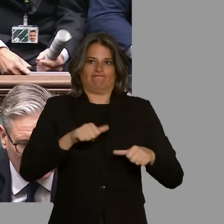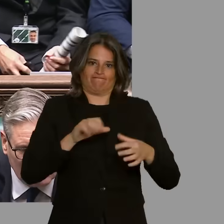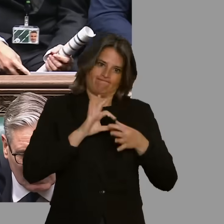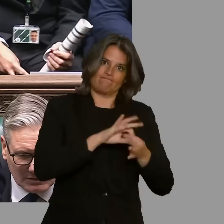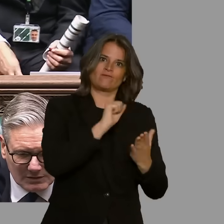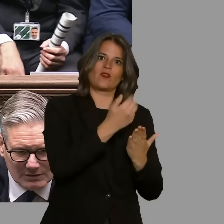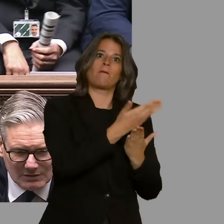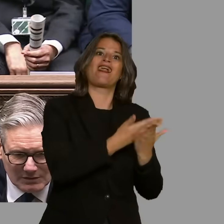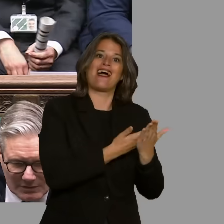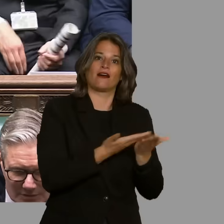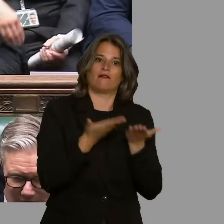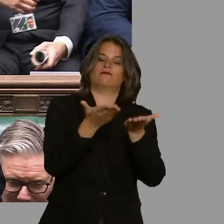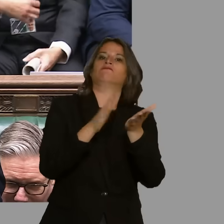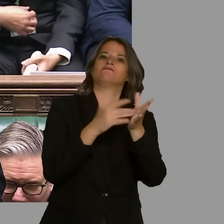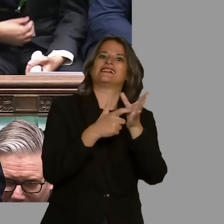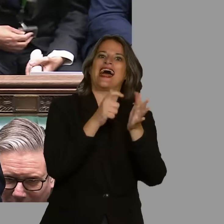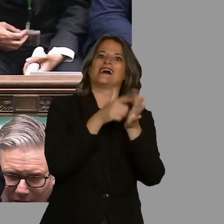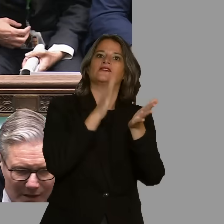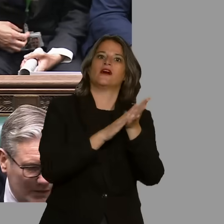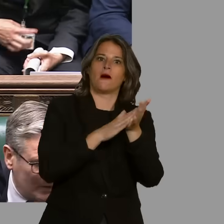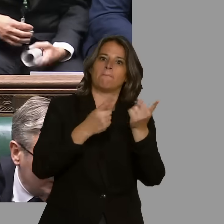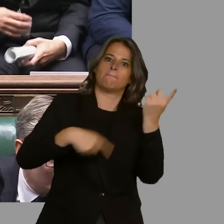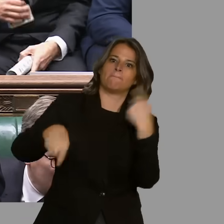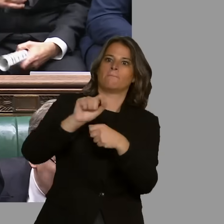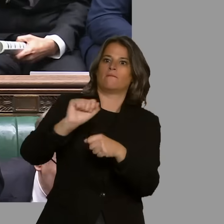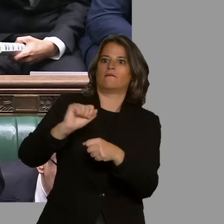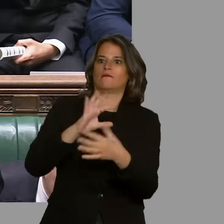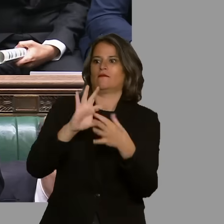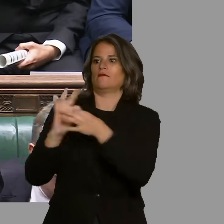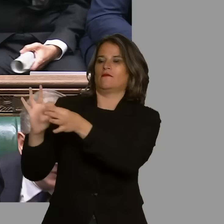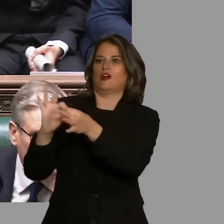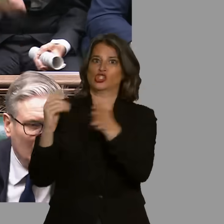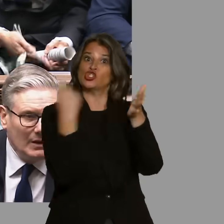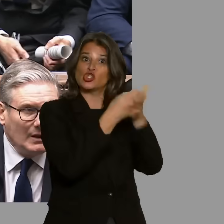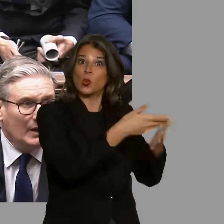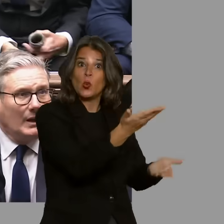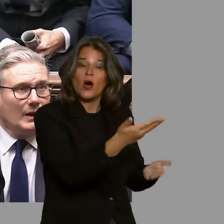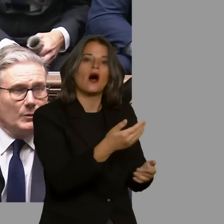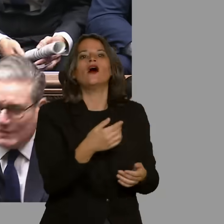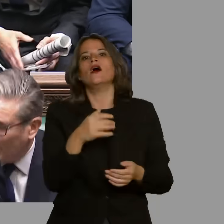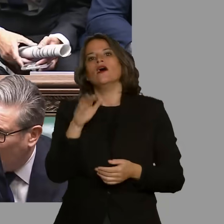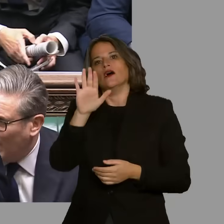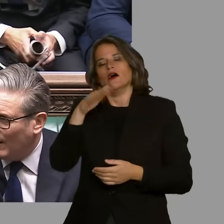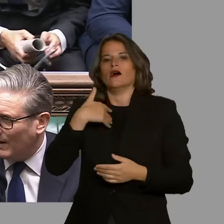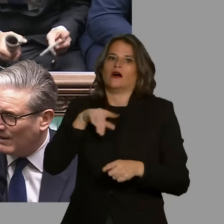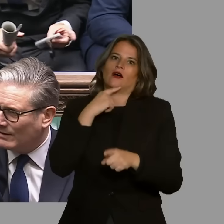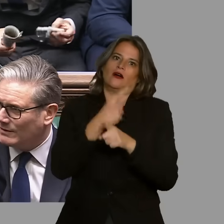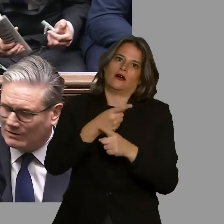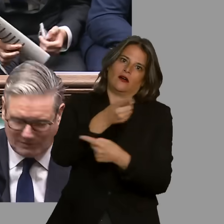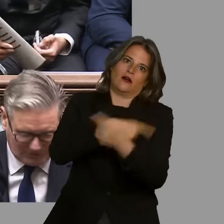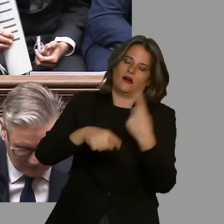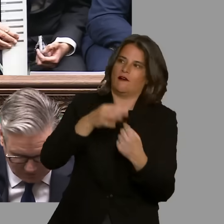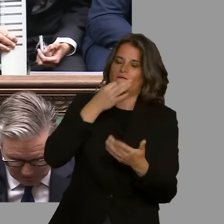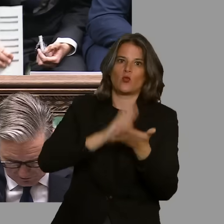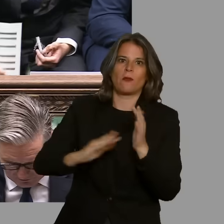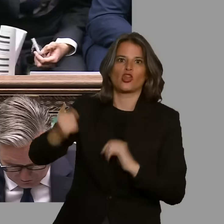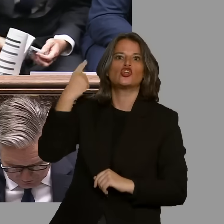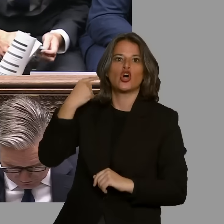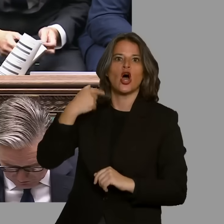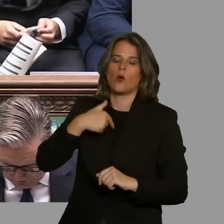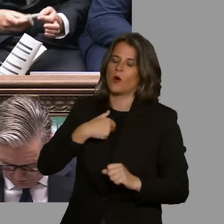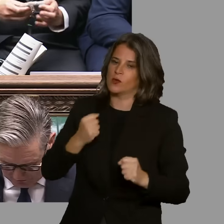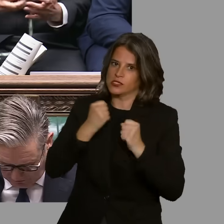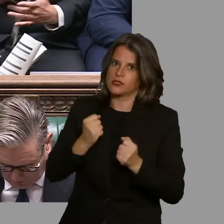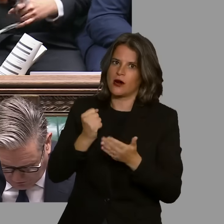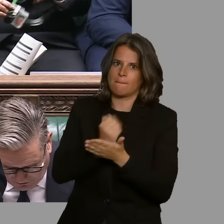with the Supreme Court judgment in 2020 on the subject of the Carltona principle. That is what our